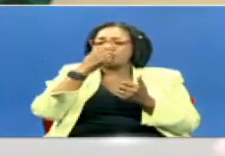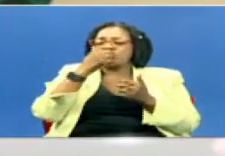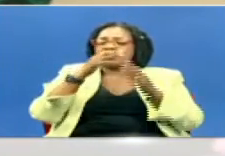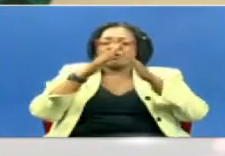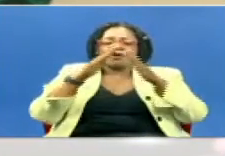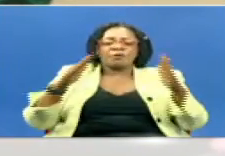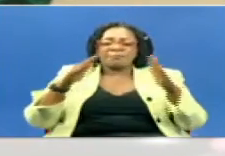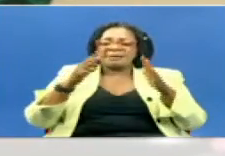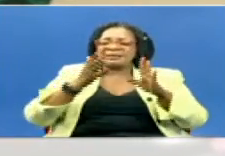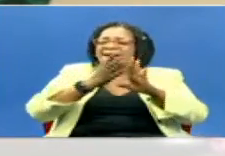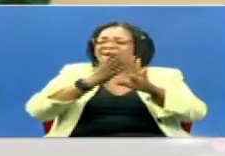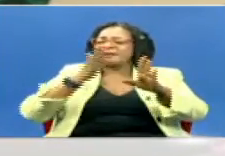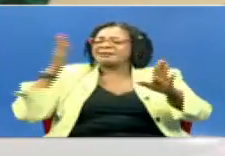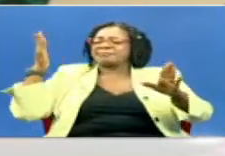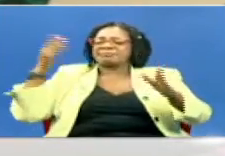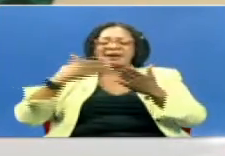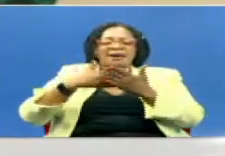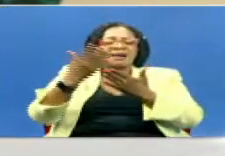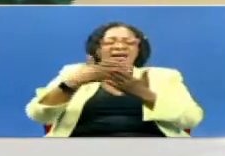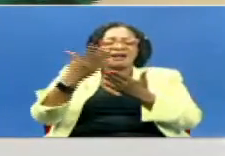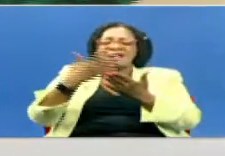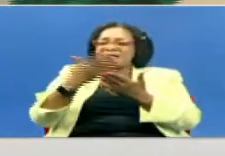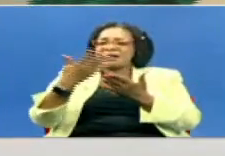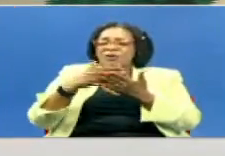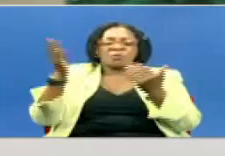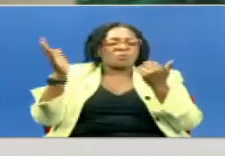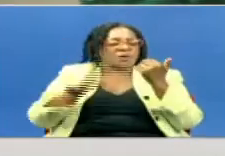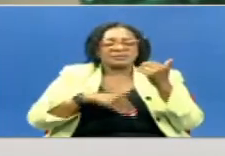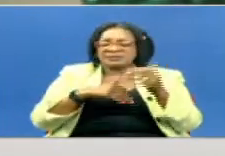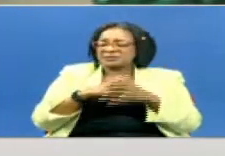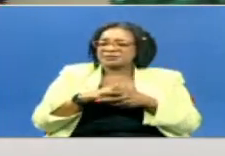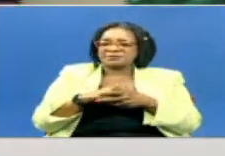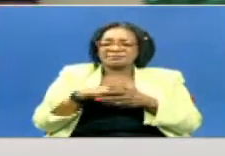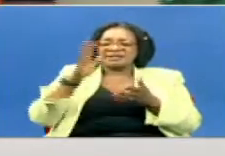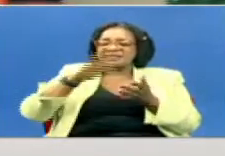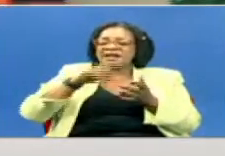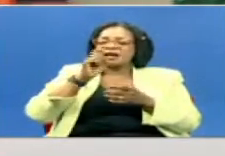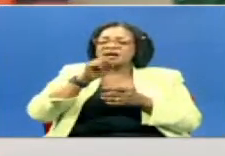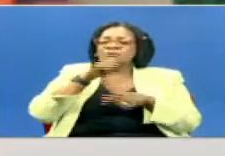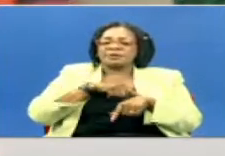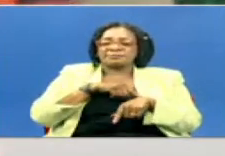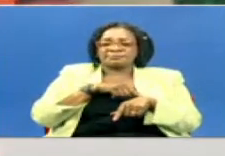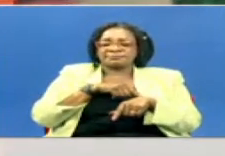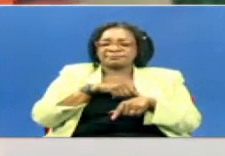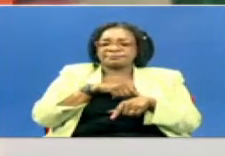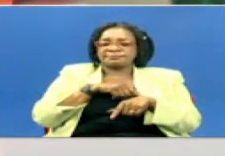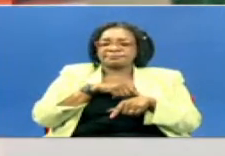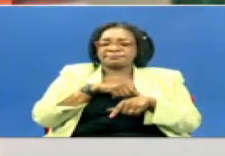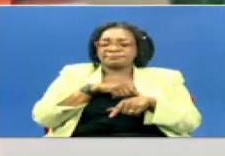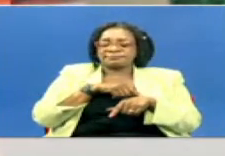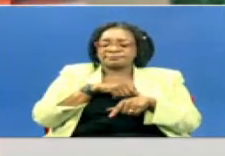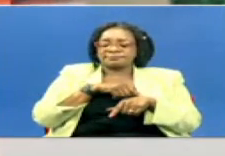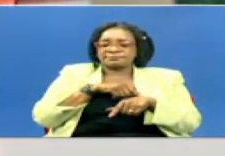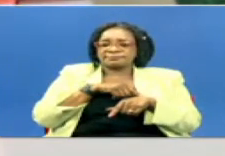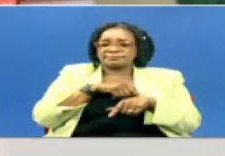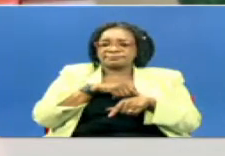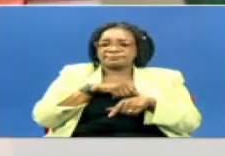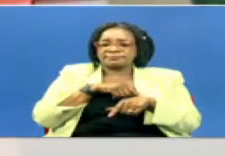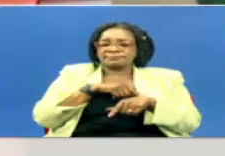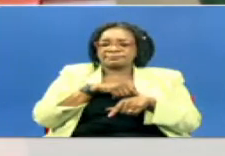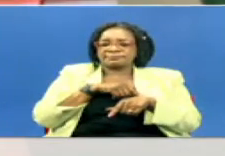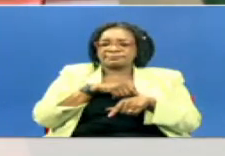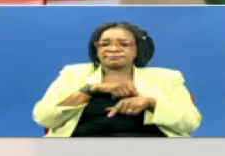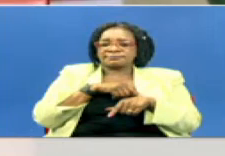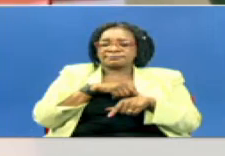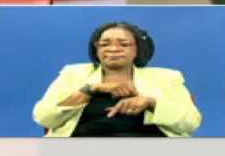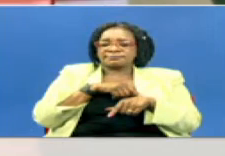lining them up is worse than the lining up during Kano time, I can tell you. Mm-hmm. I mean... So what you're saying, that how will it